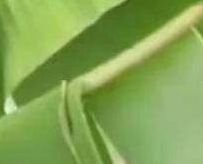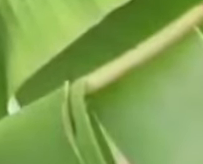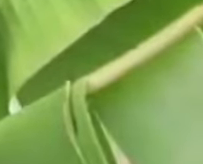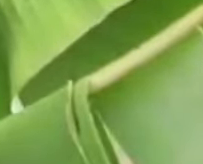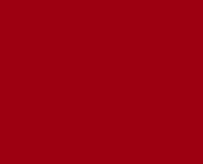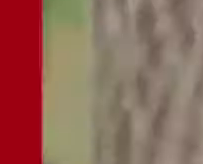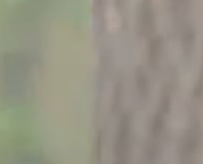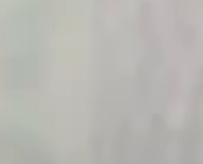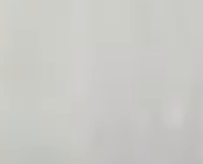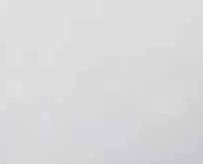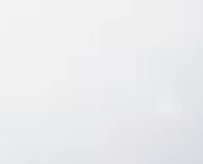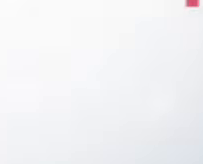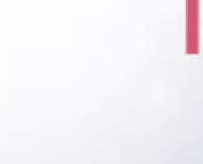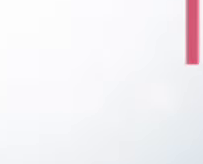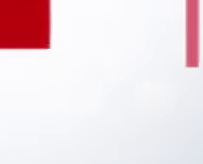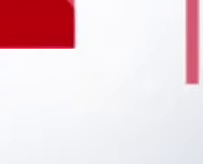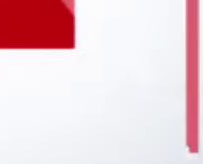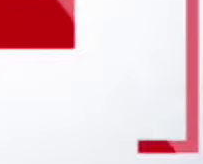inakuwa haraka.